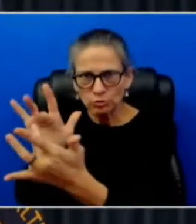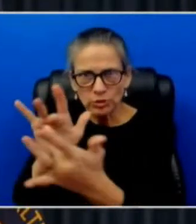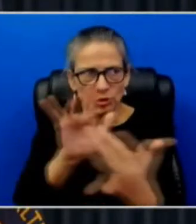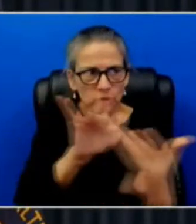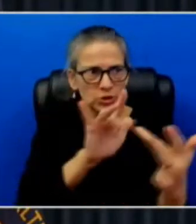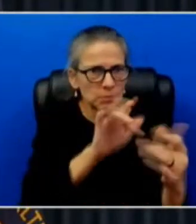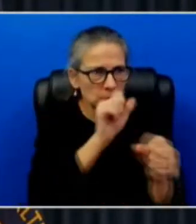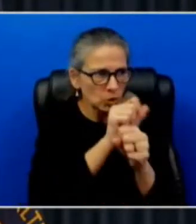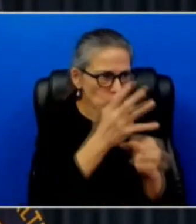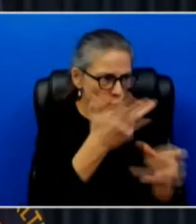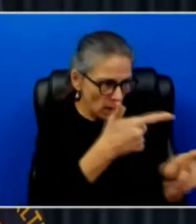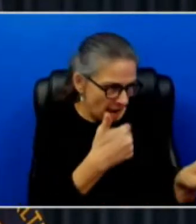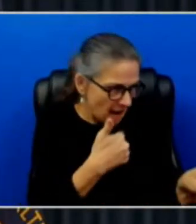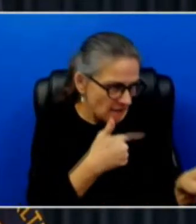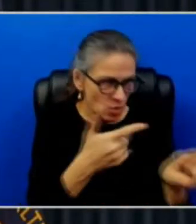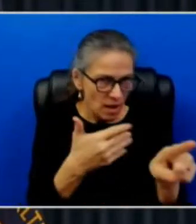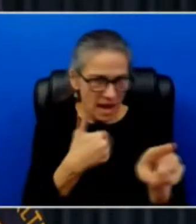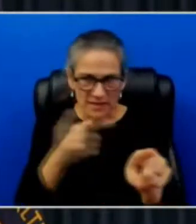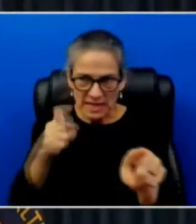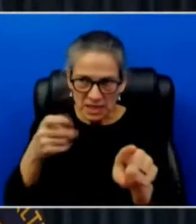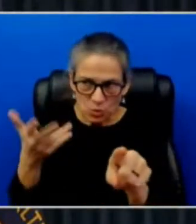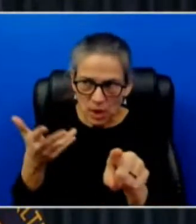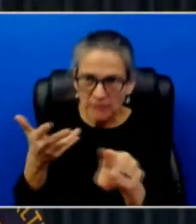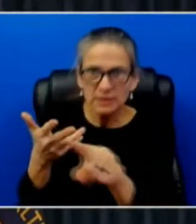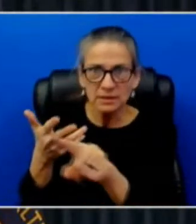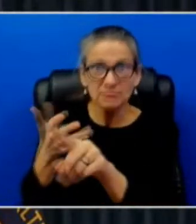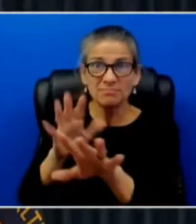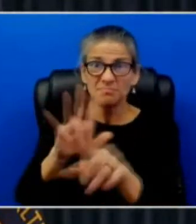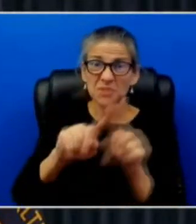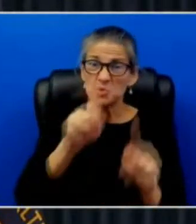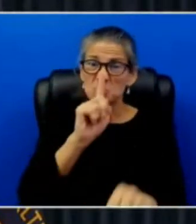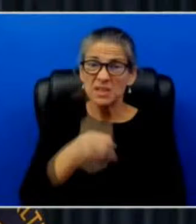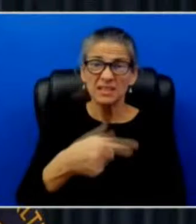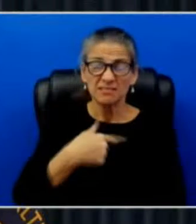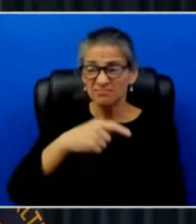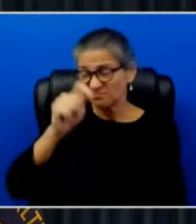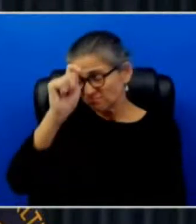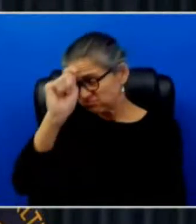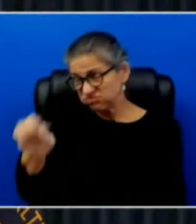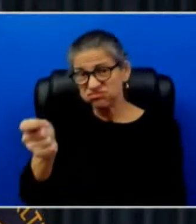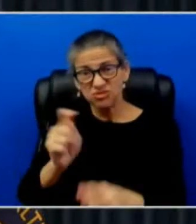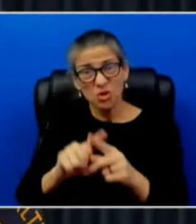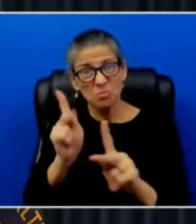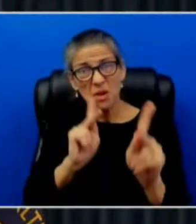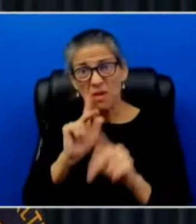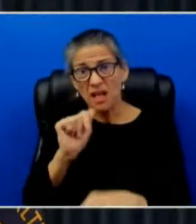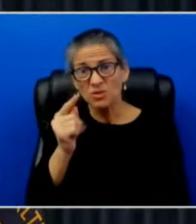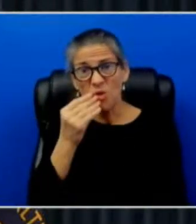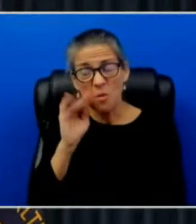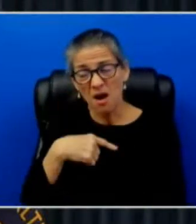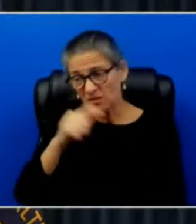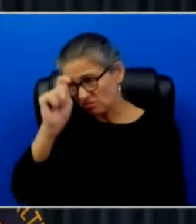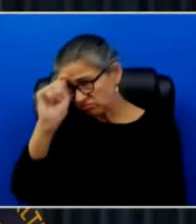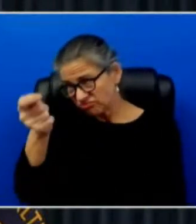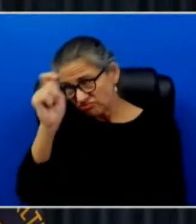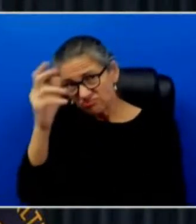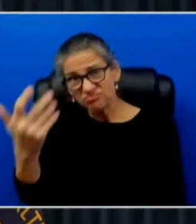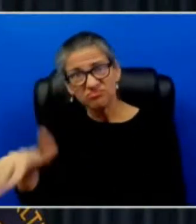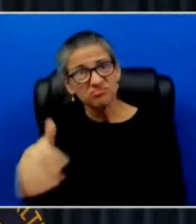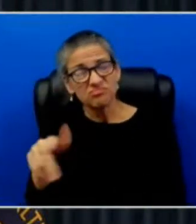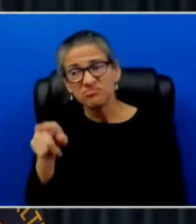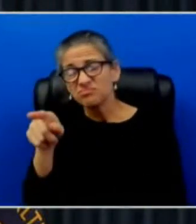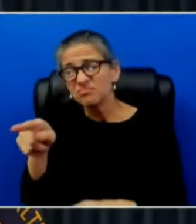assist them and your local officials. But hats off to those folks back at home there with you. Our local officials, county